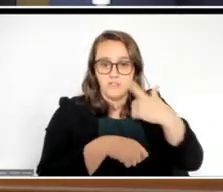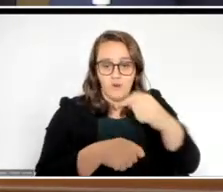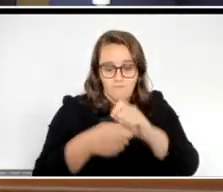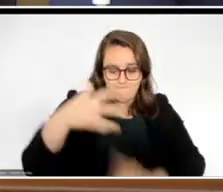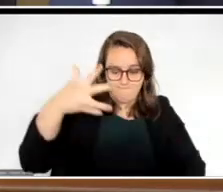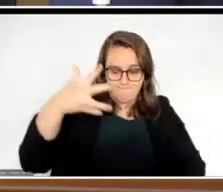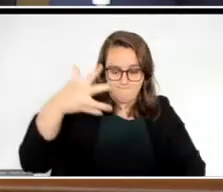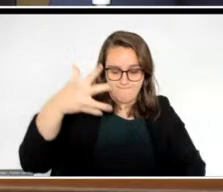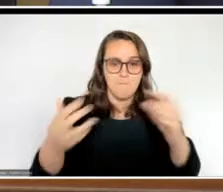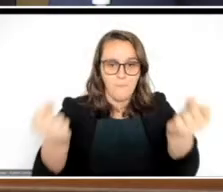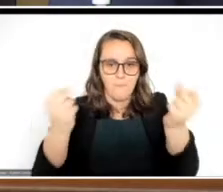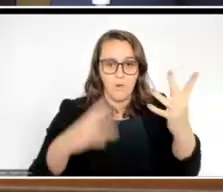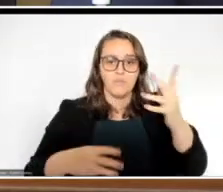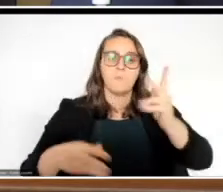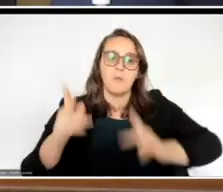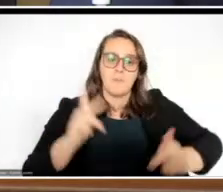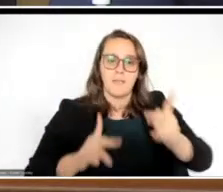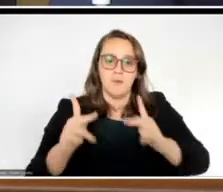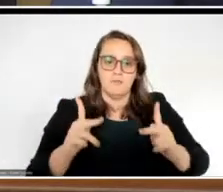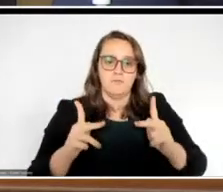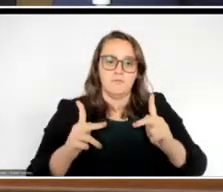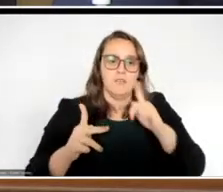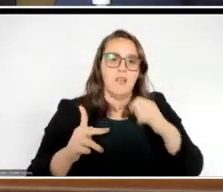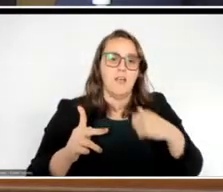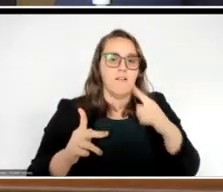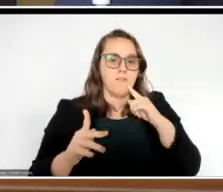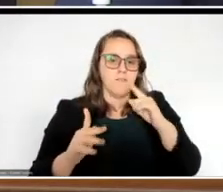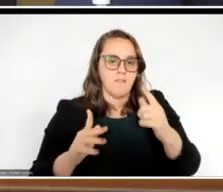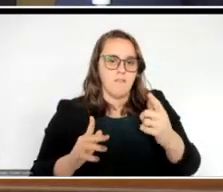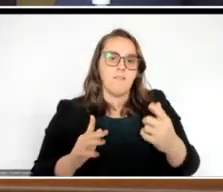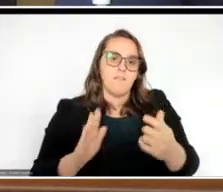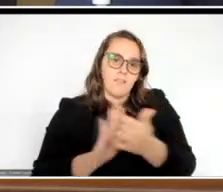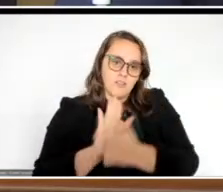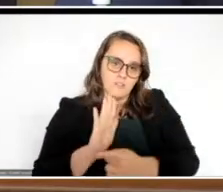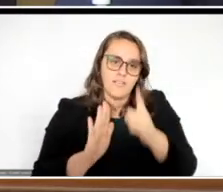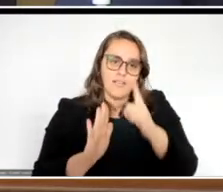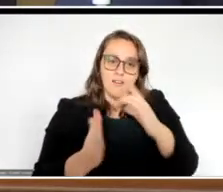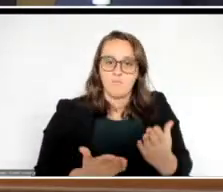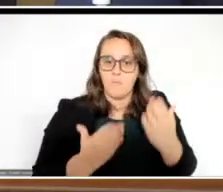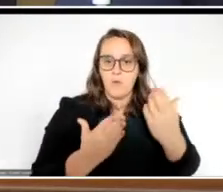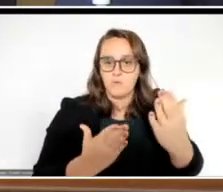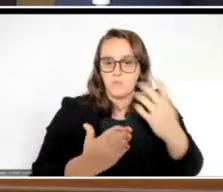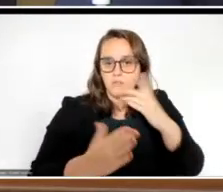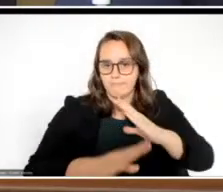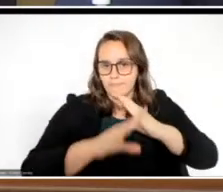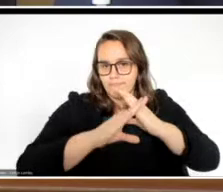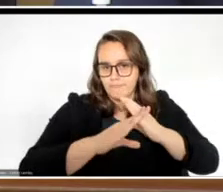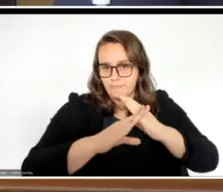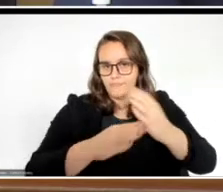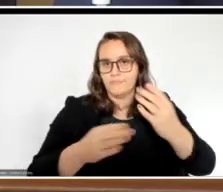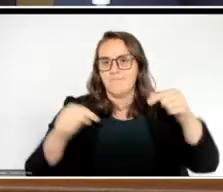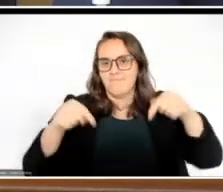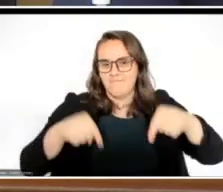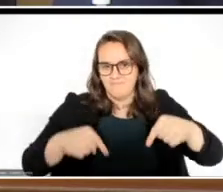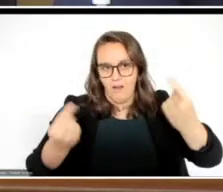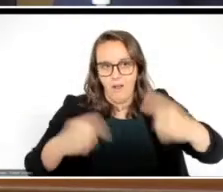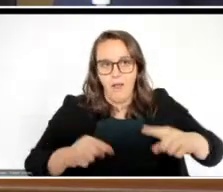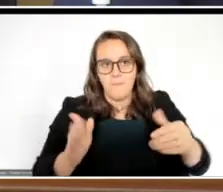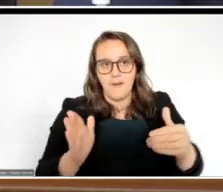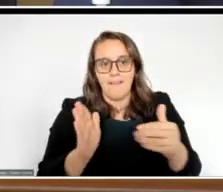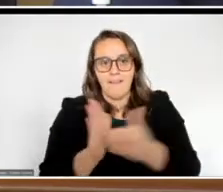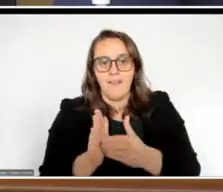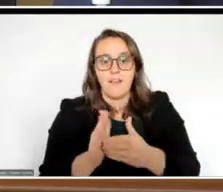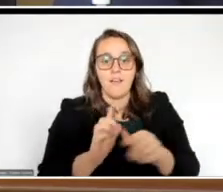a range of legislative proposals to guard against another January 6th. But a key task